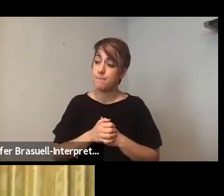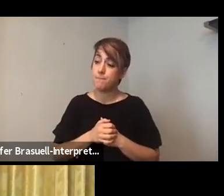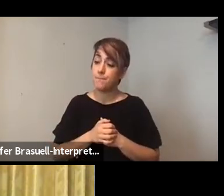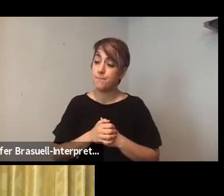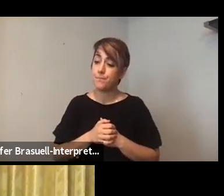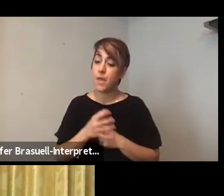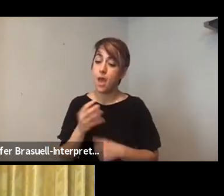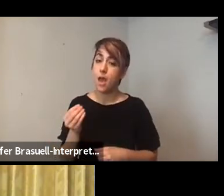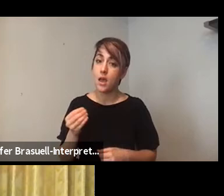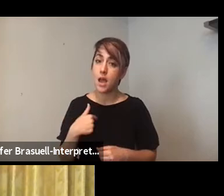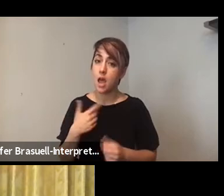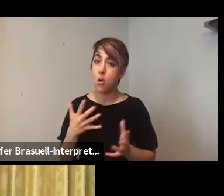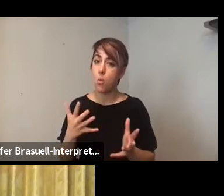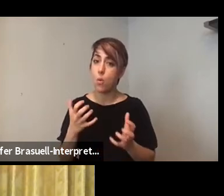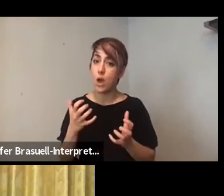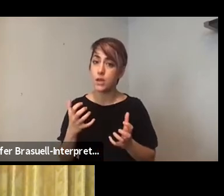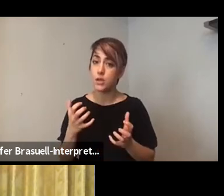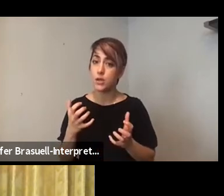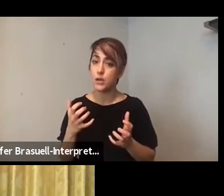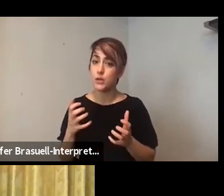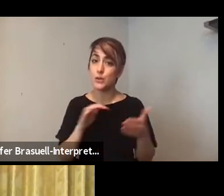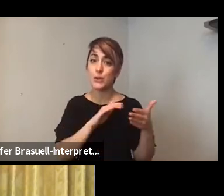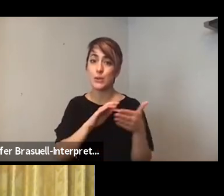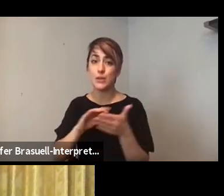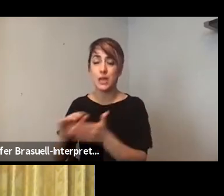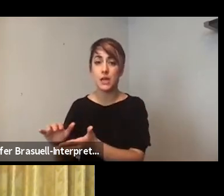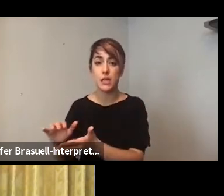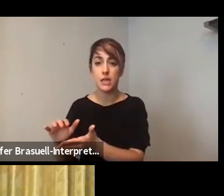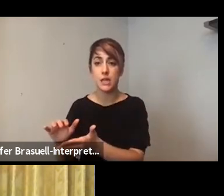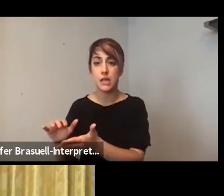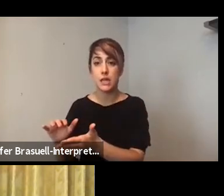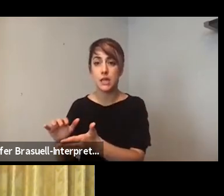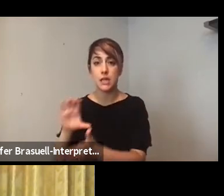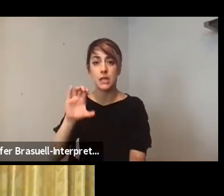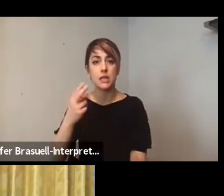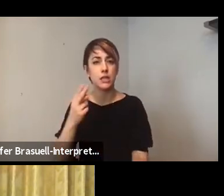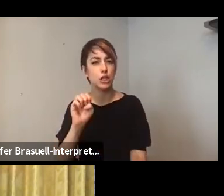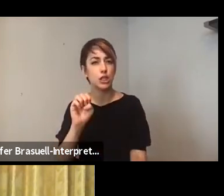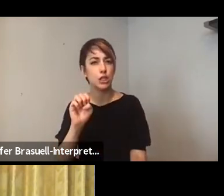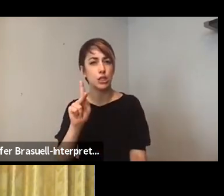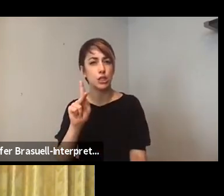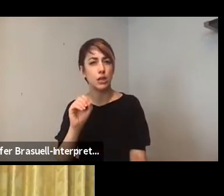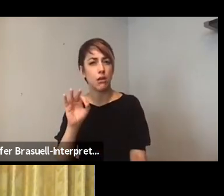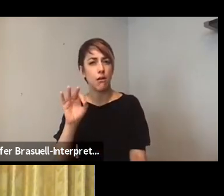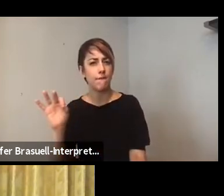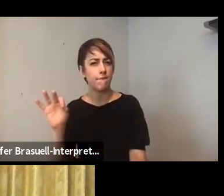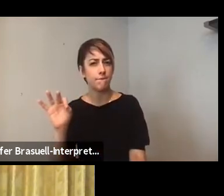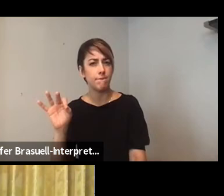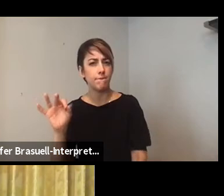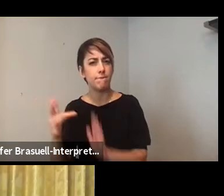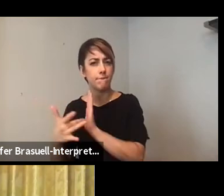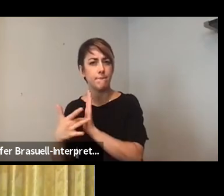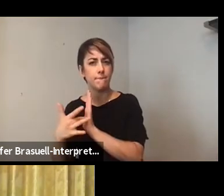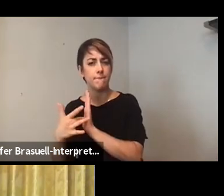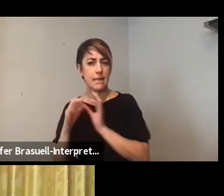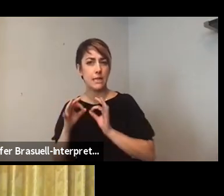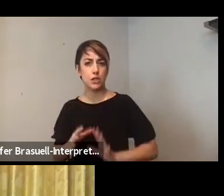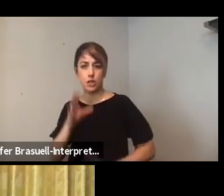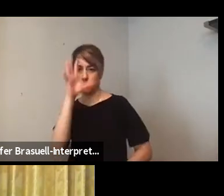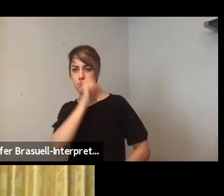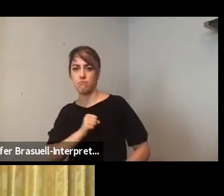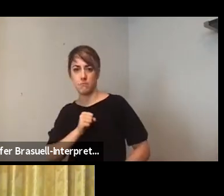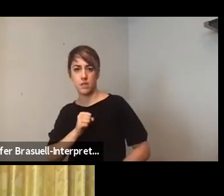I wanted to study the Chekhov technique in New York. And I finished half of the course,